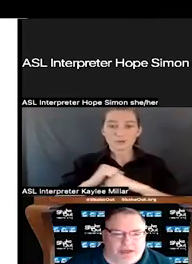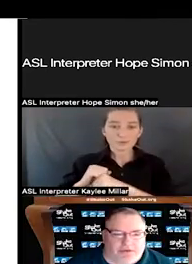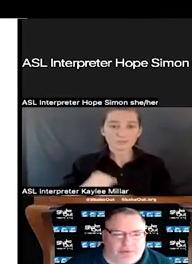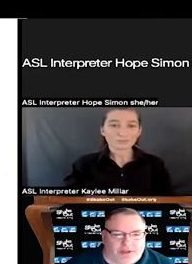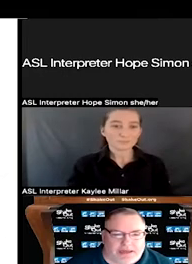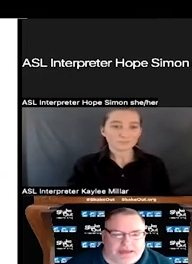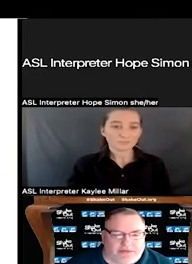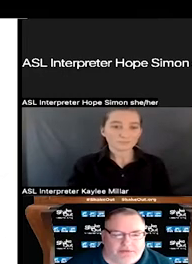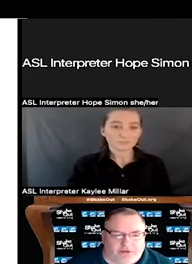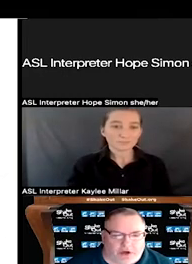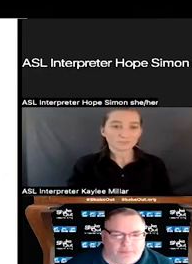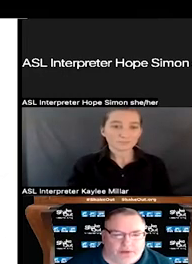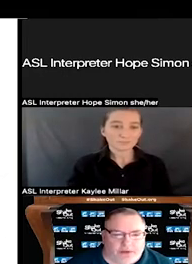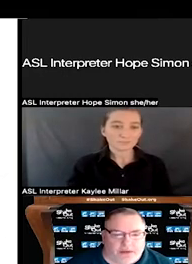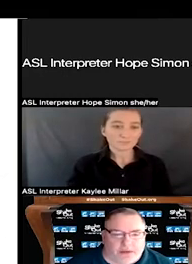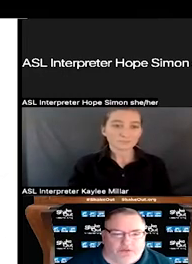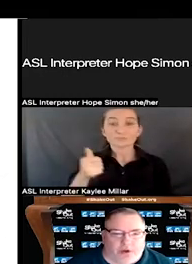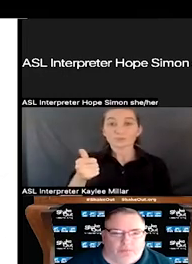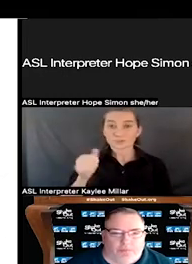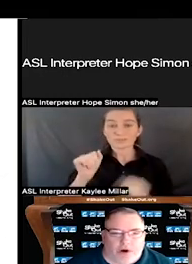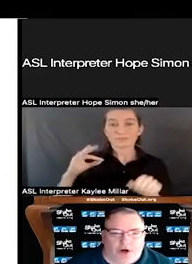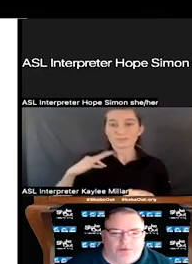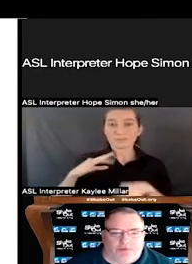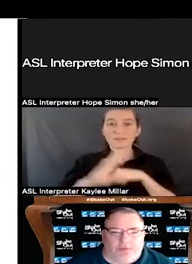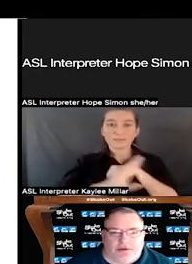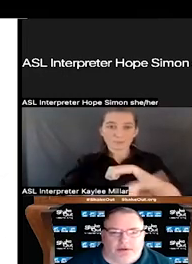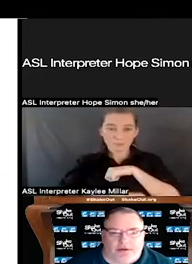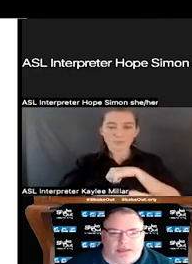and be ready to apply in the fall. So part